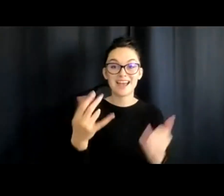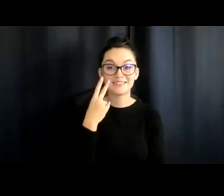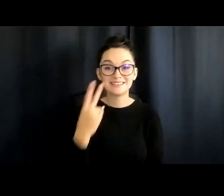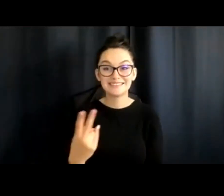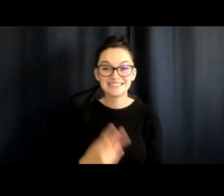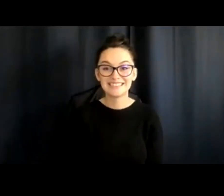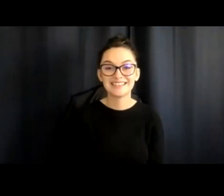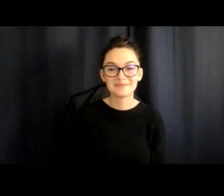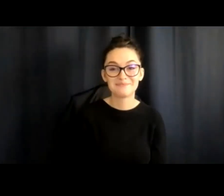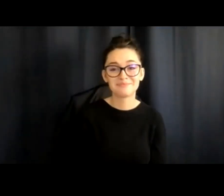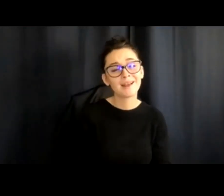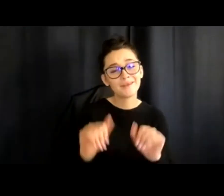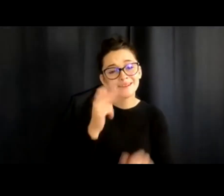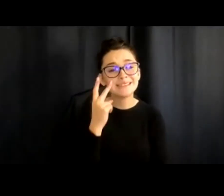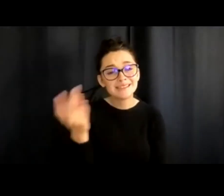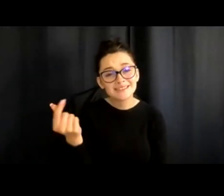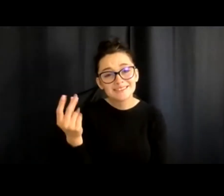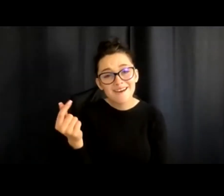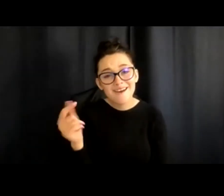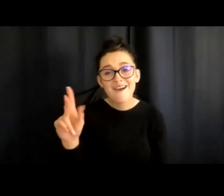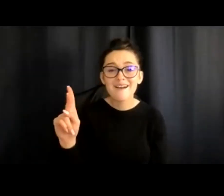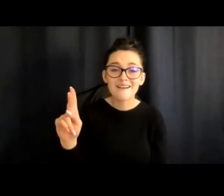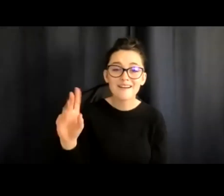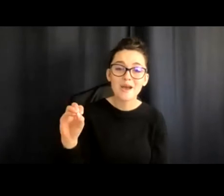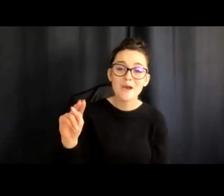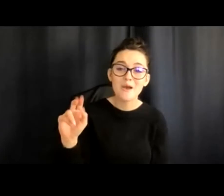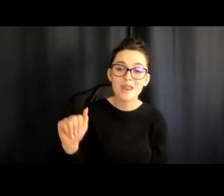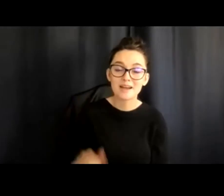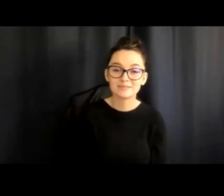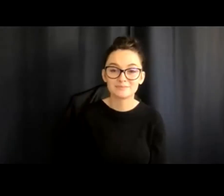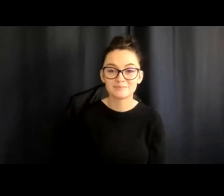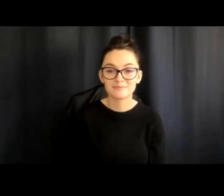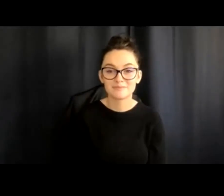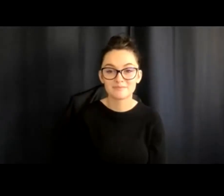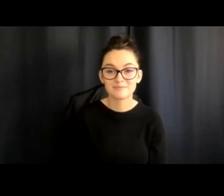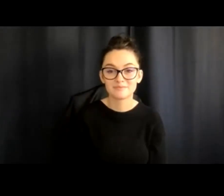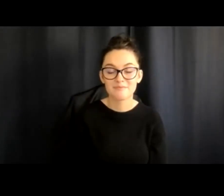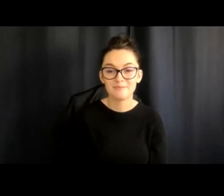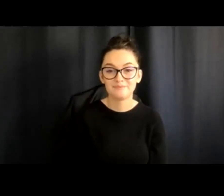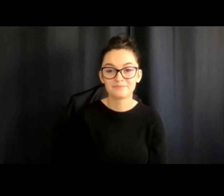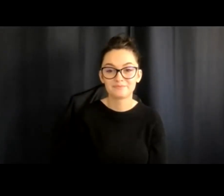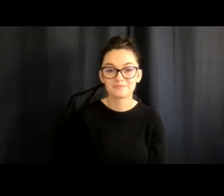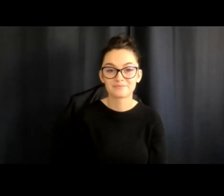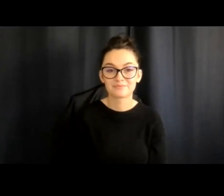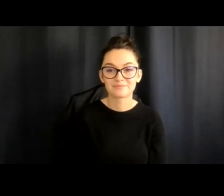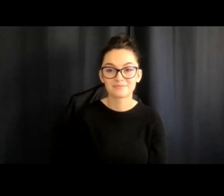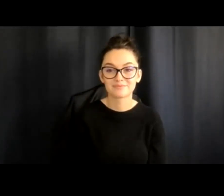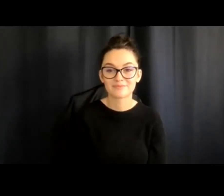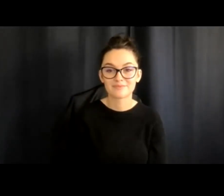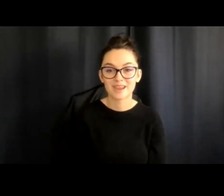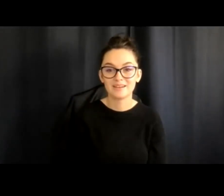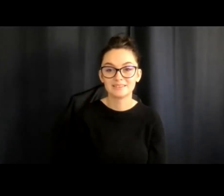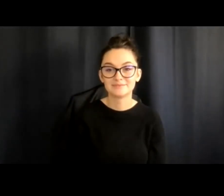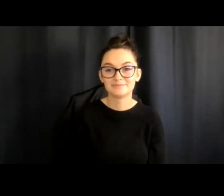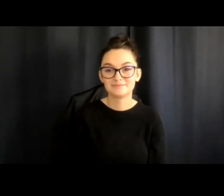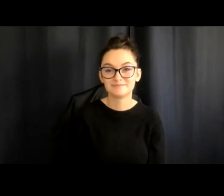everyone. Coda's in the background too. Coda, come on. Up, up, up. Come here, Coda. Want to see Coda?